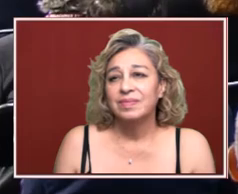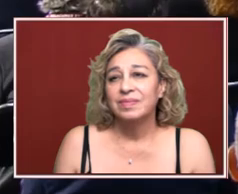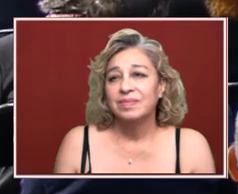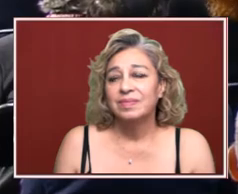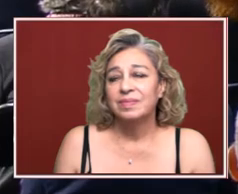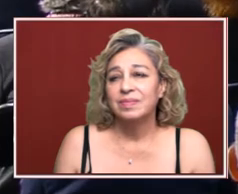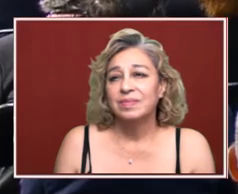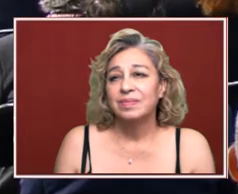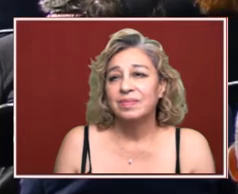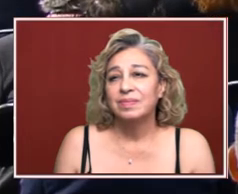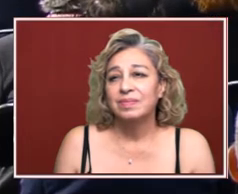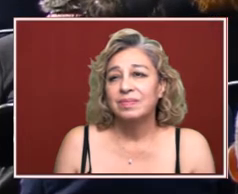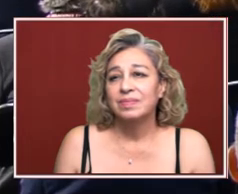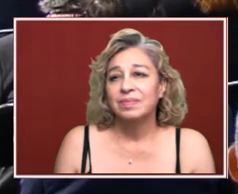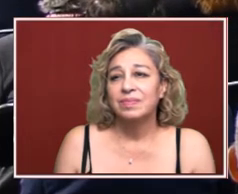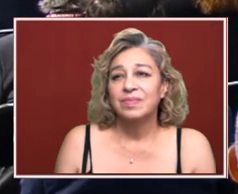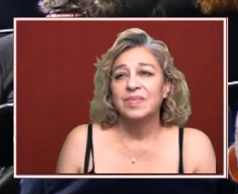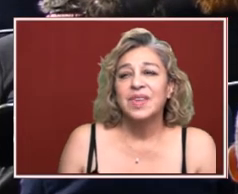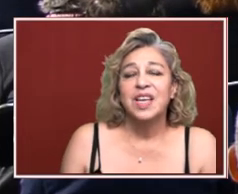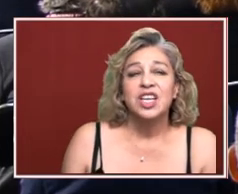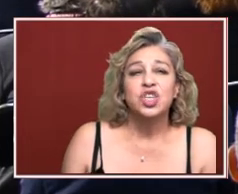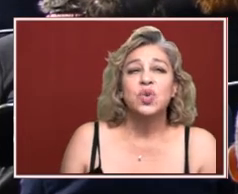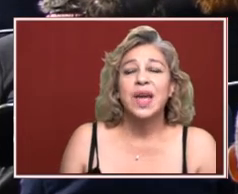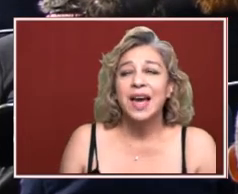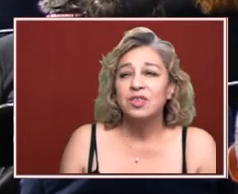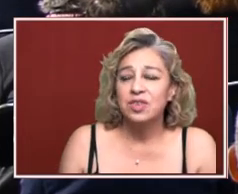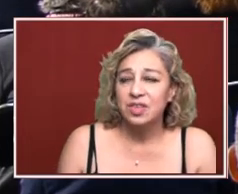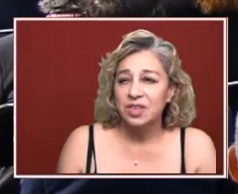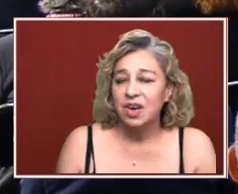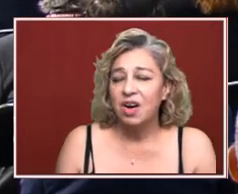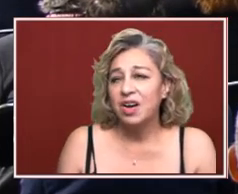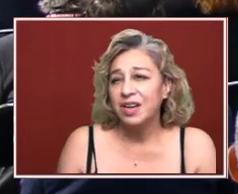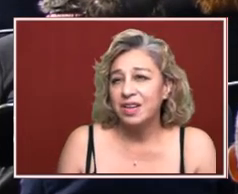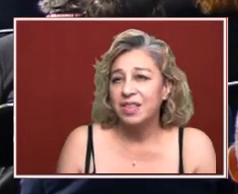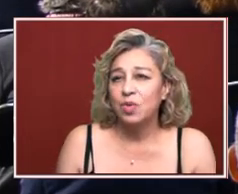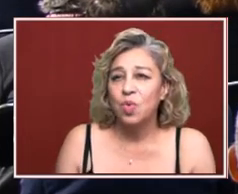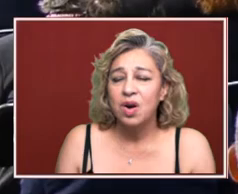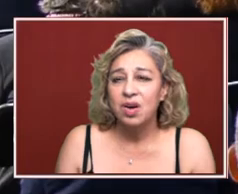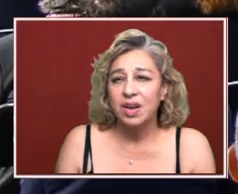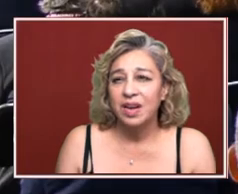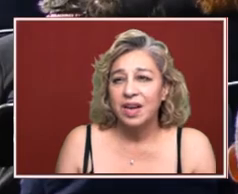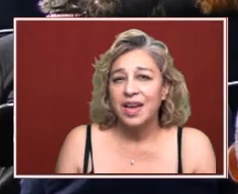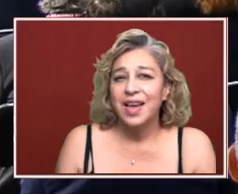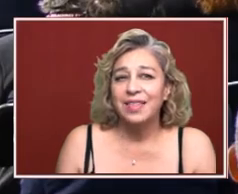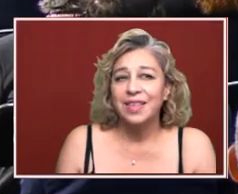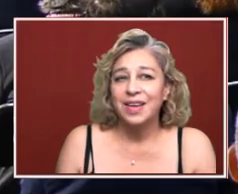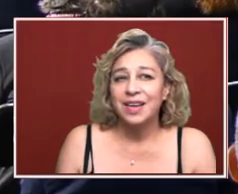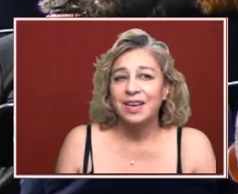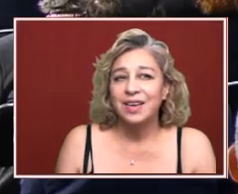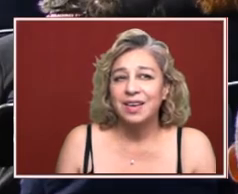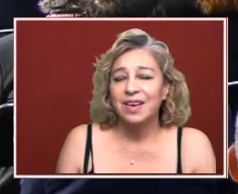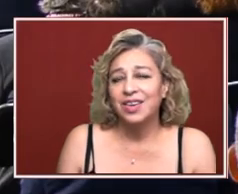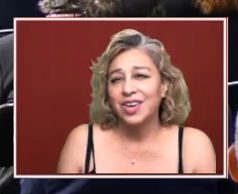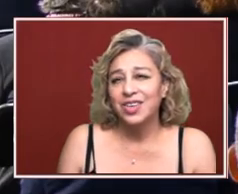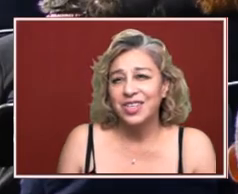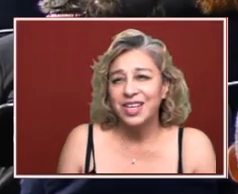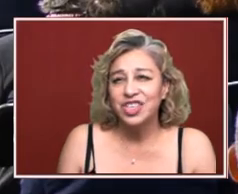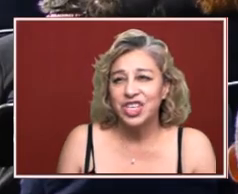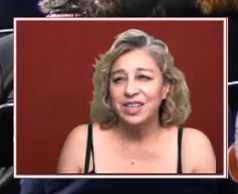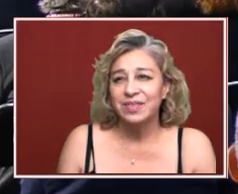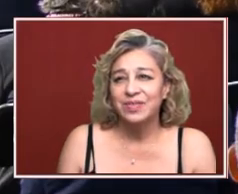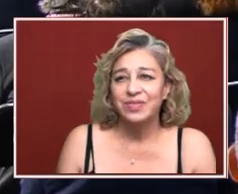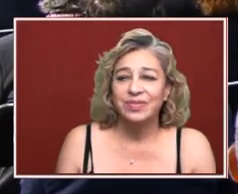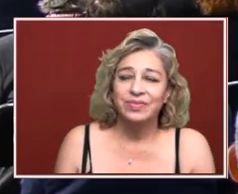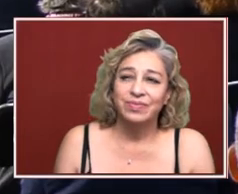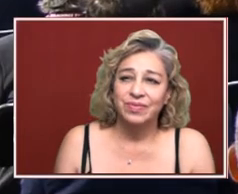el trabajo, la conducción. To count on the work and the